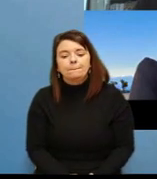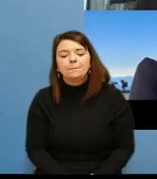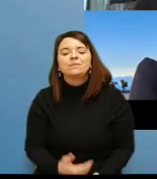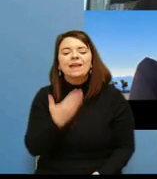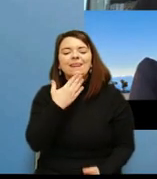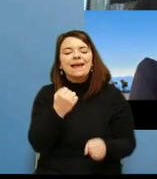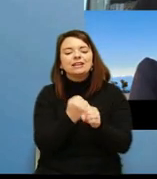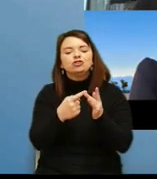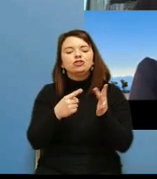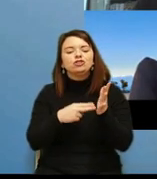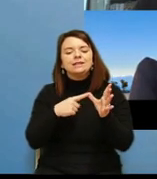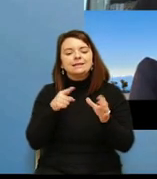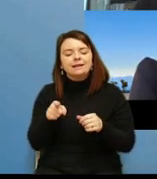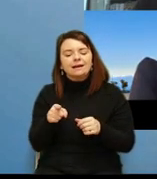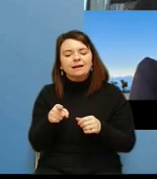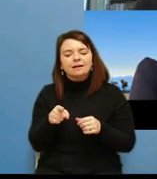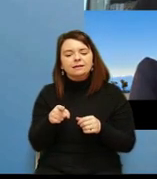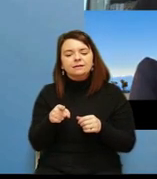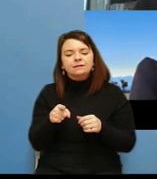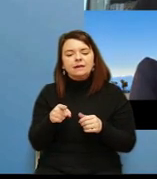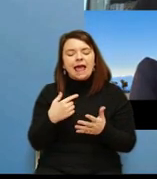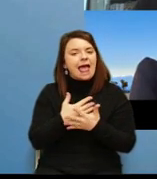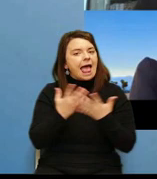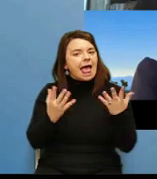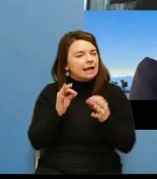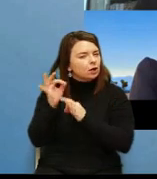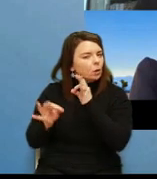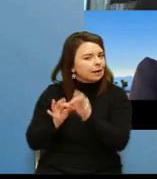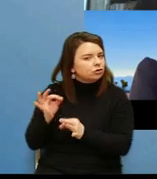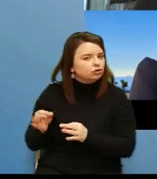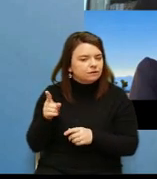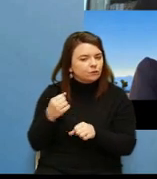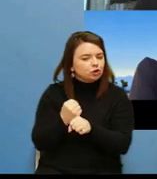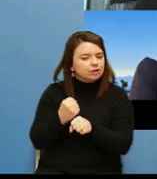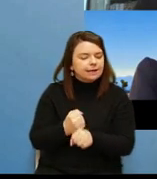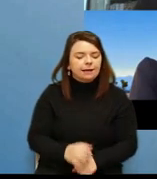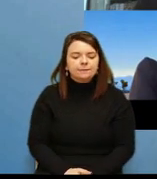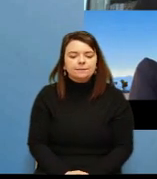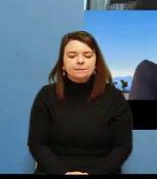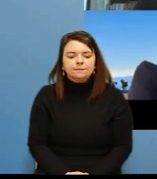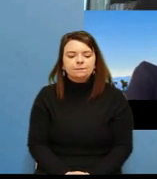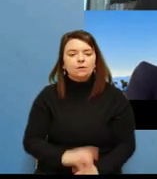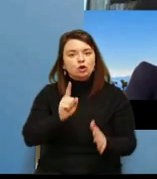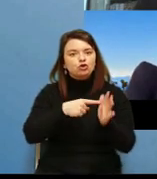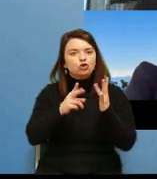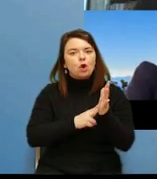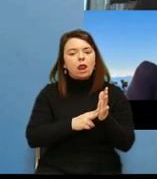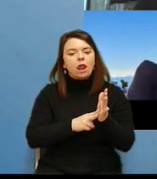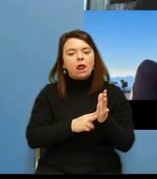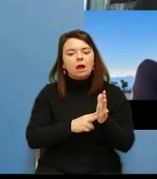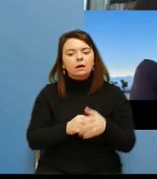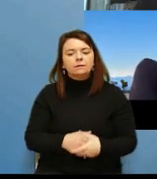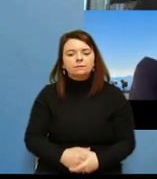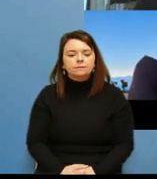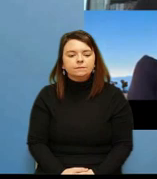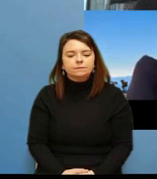comments. Thank you. Many thanks, Gina, and also for the latest updates. Any questions or comments for